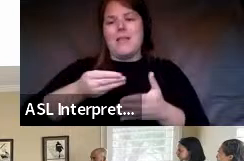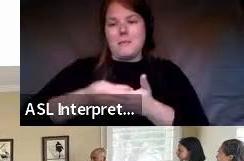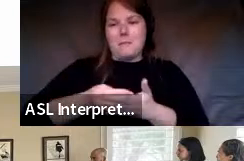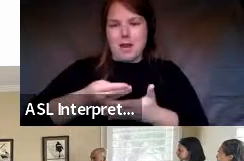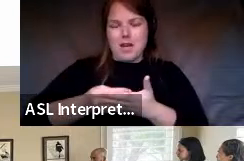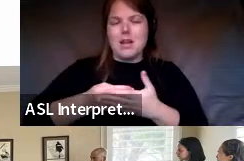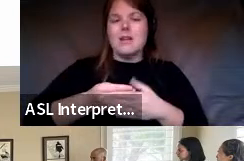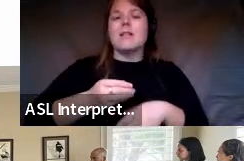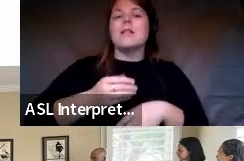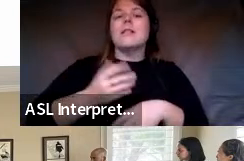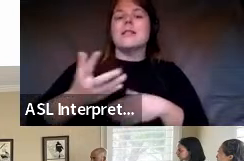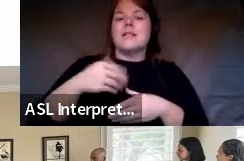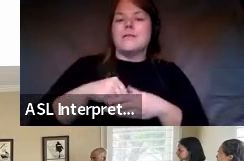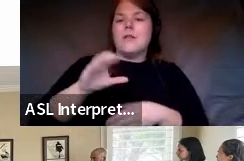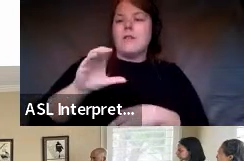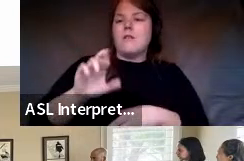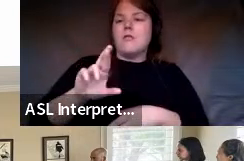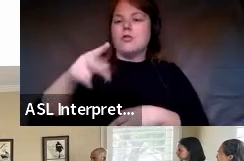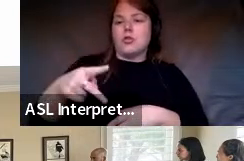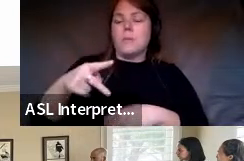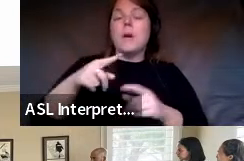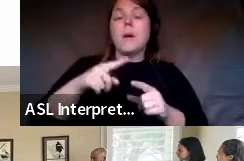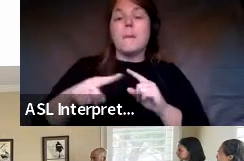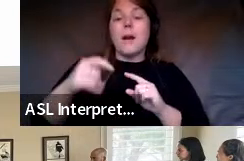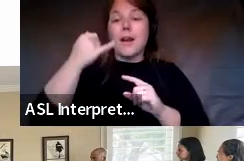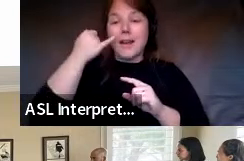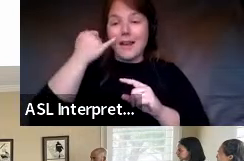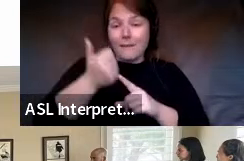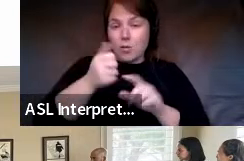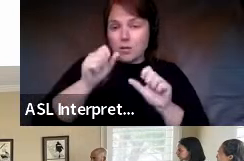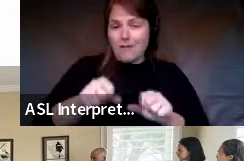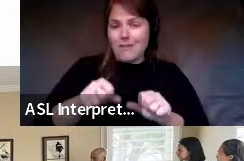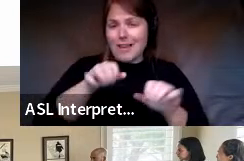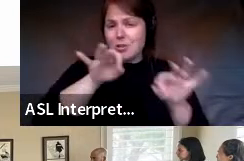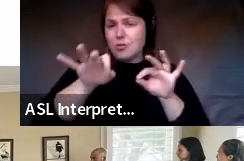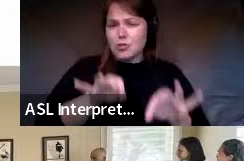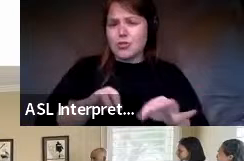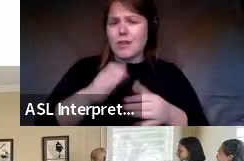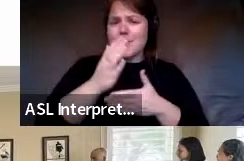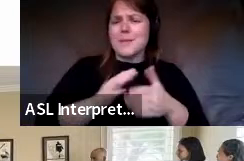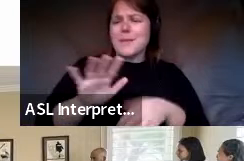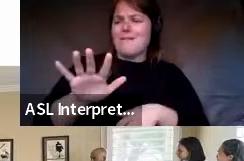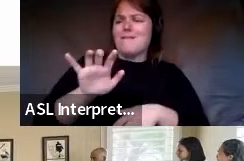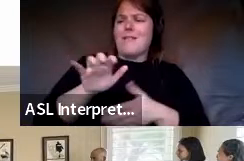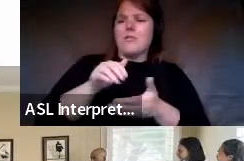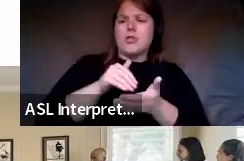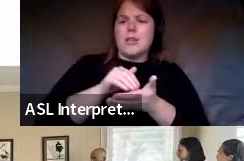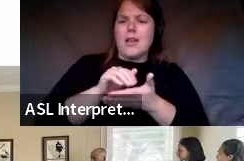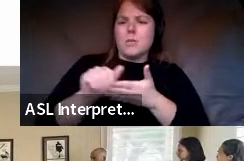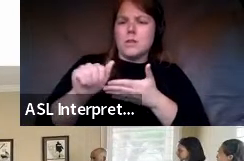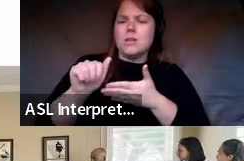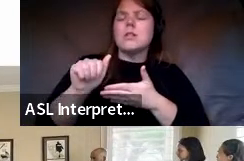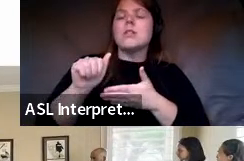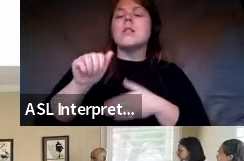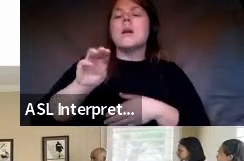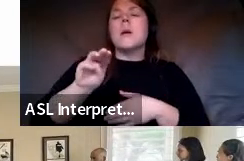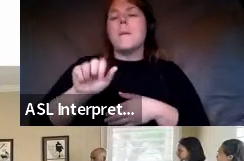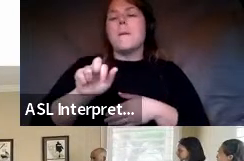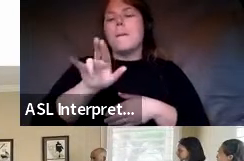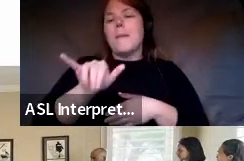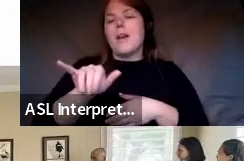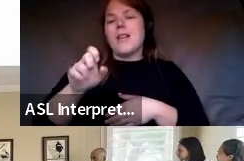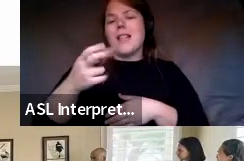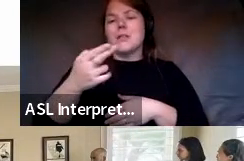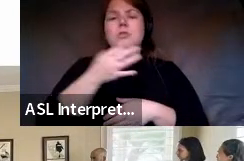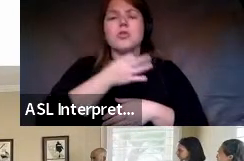part of the SERP. But even if you could just describe a little bit of like the 500,000, Mary Elizabeth was wondering, is it just